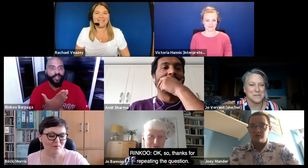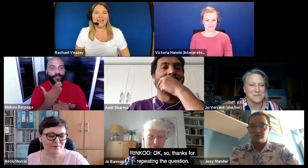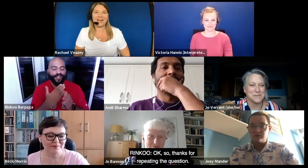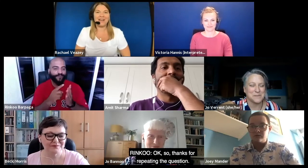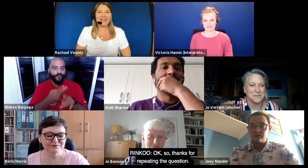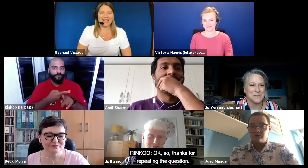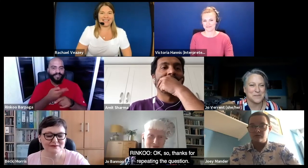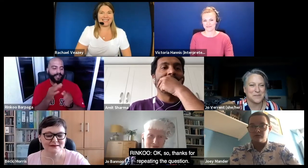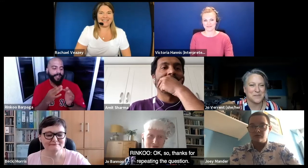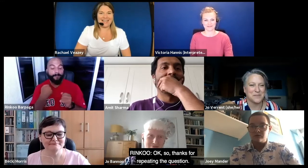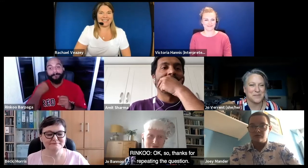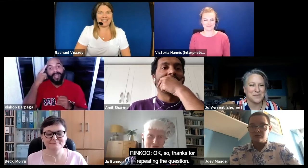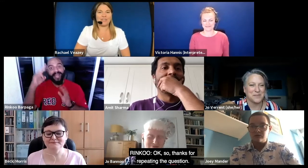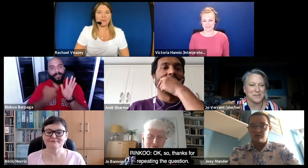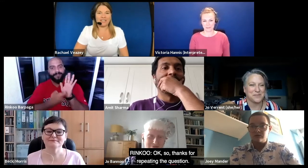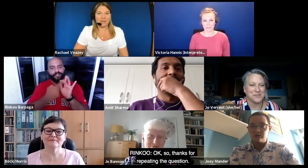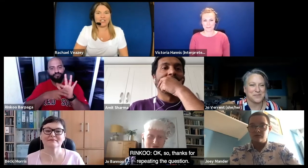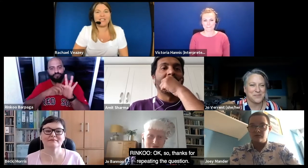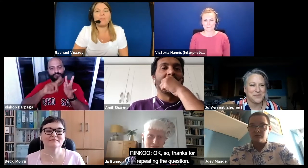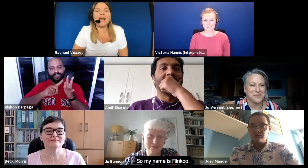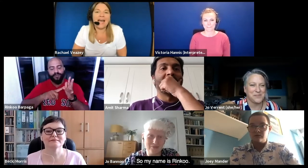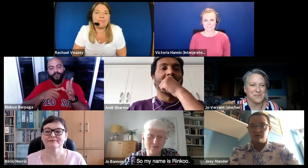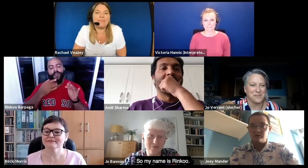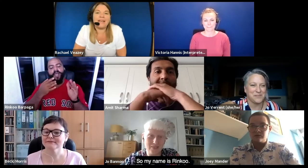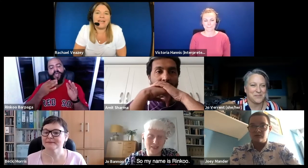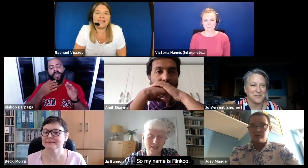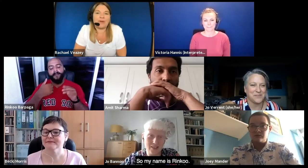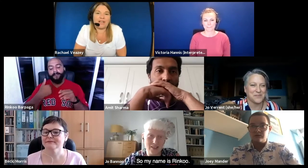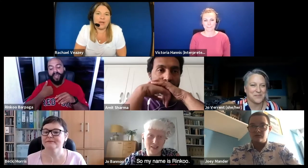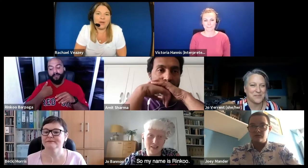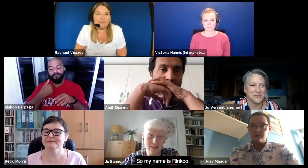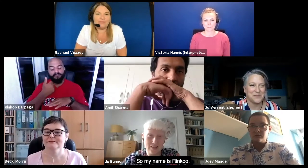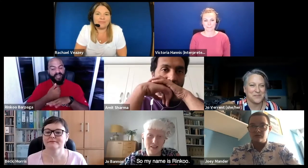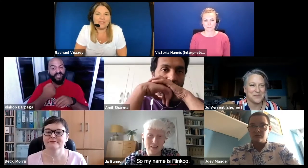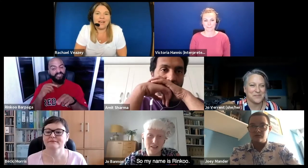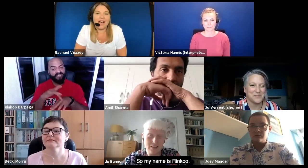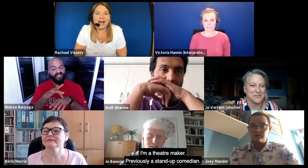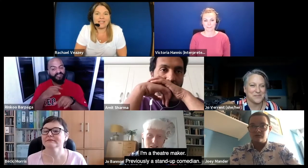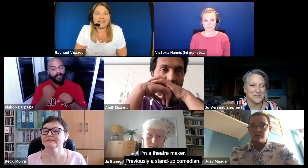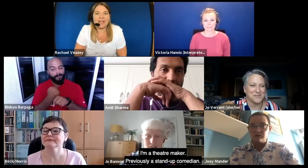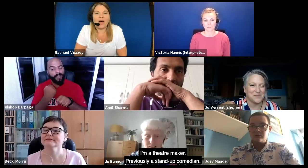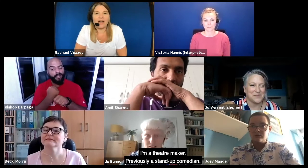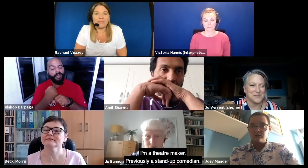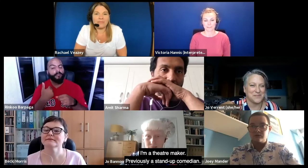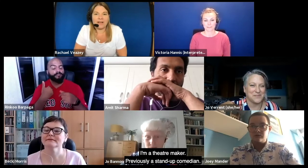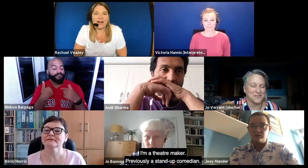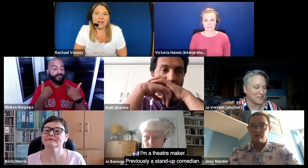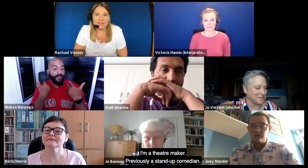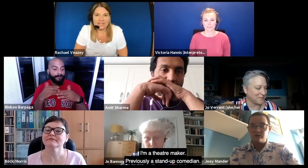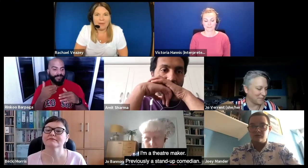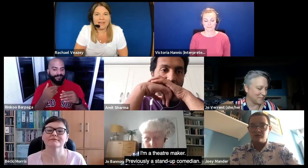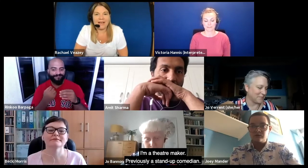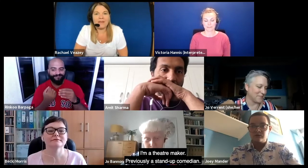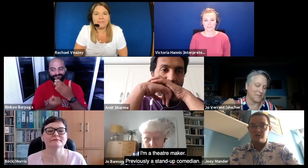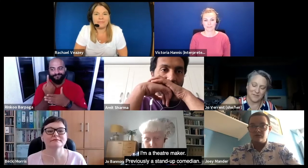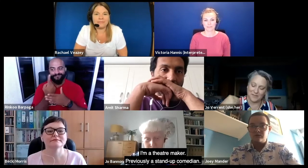Okay, so thanks for repeating the question. So my name is Rinkoo, and I'm a